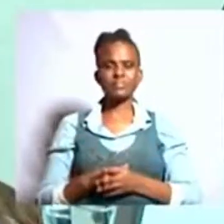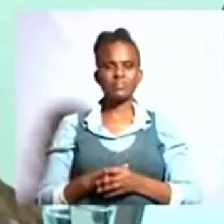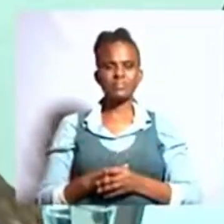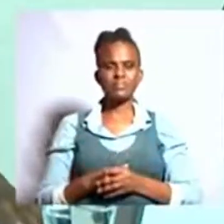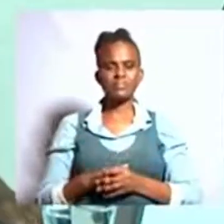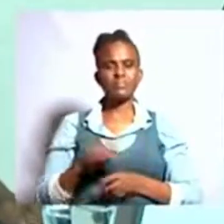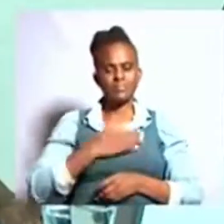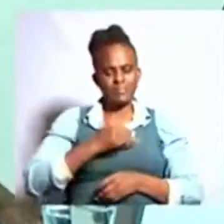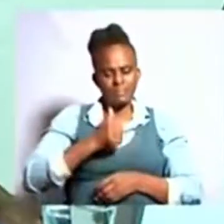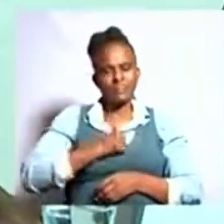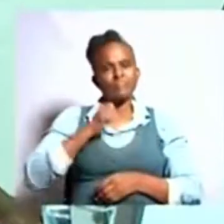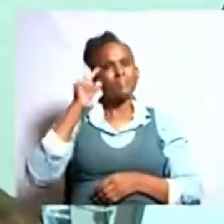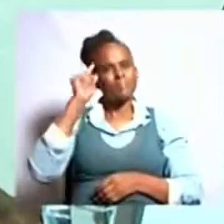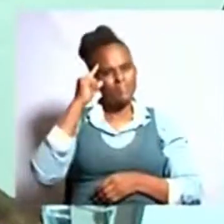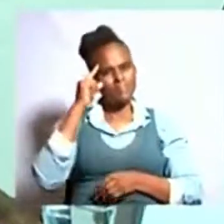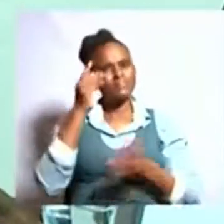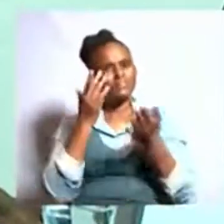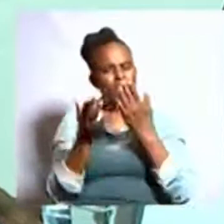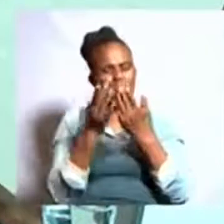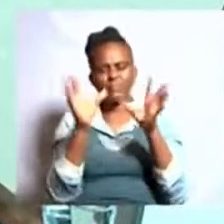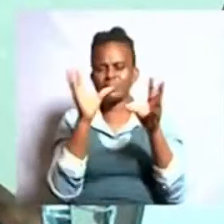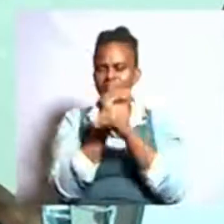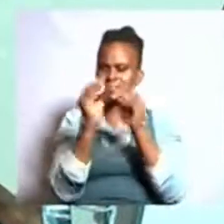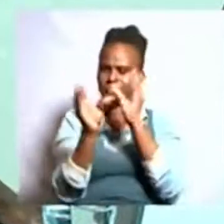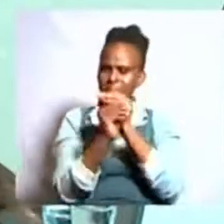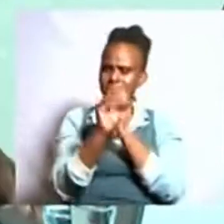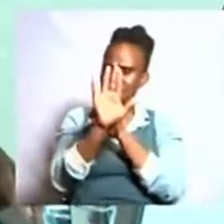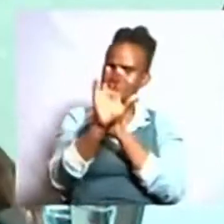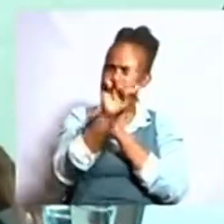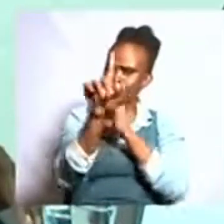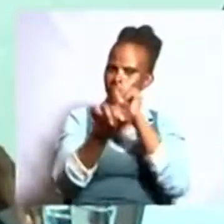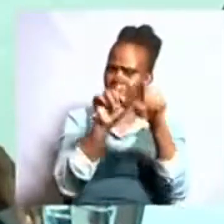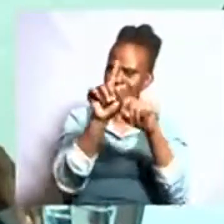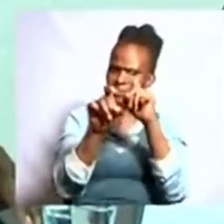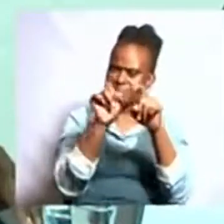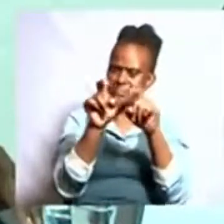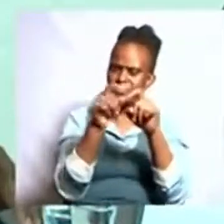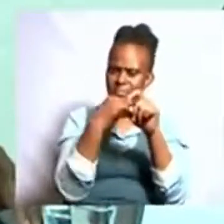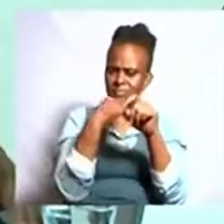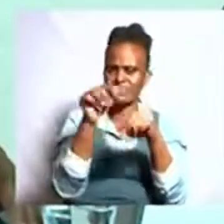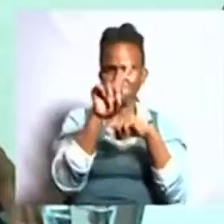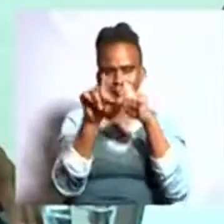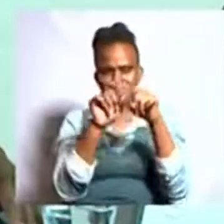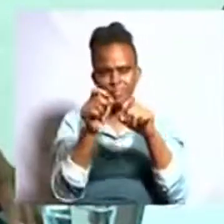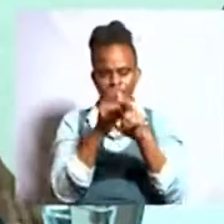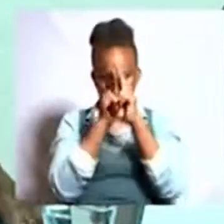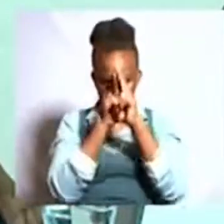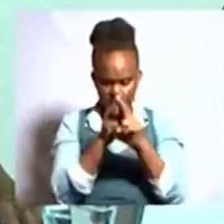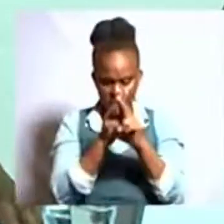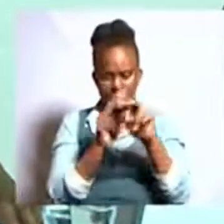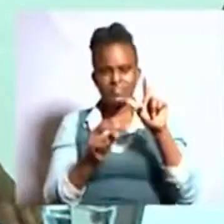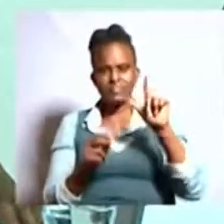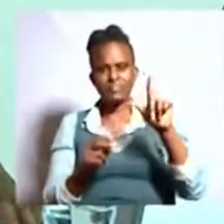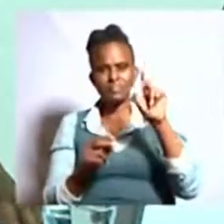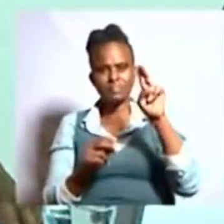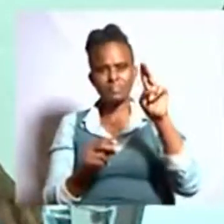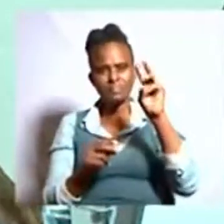I think I might have missed the next question. There was a question from Honorable Lumai